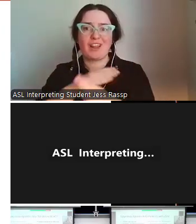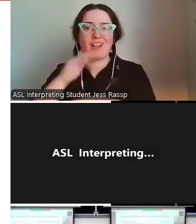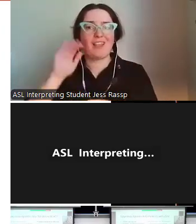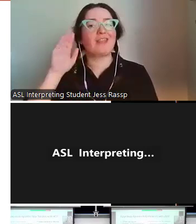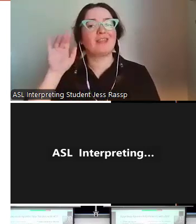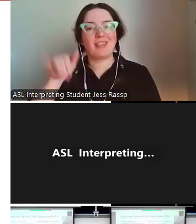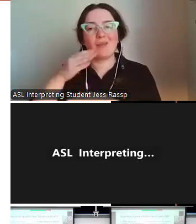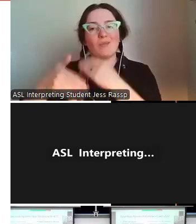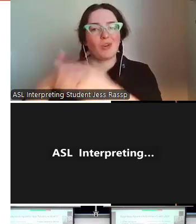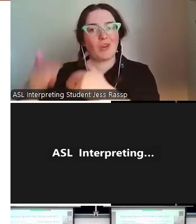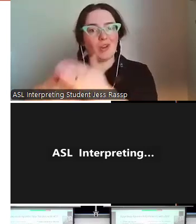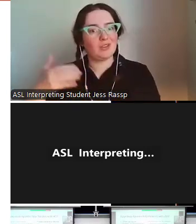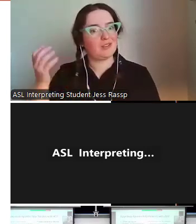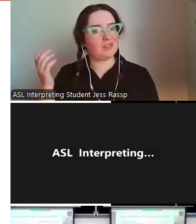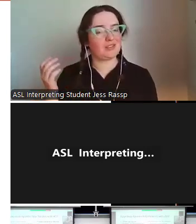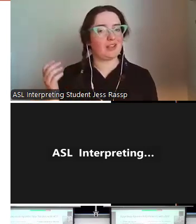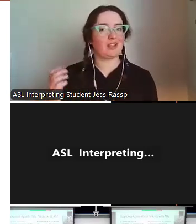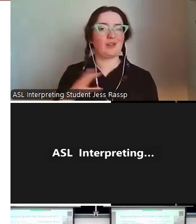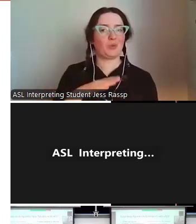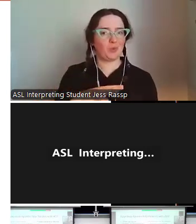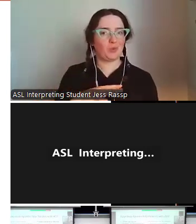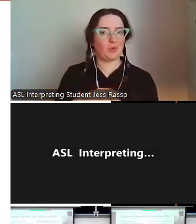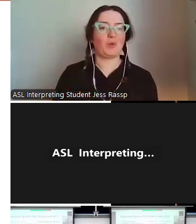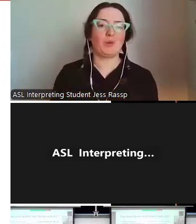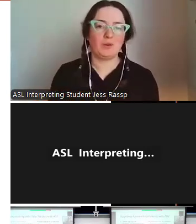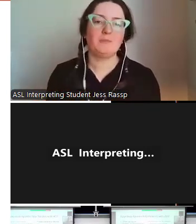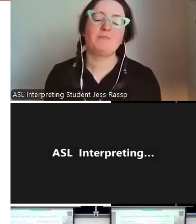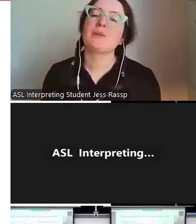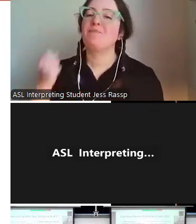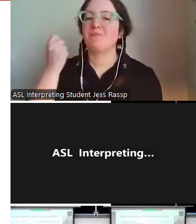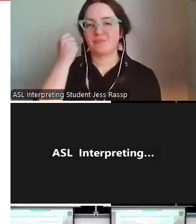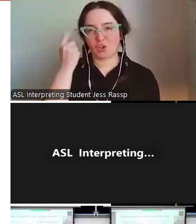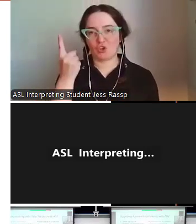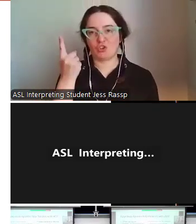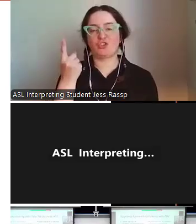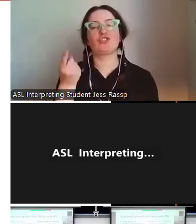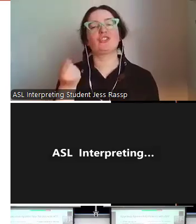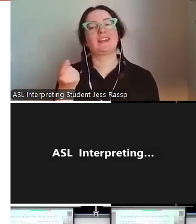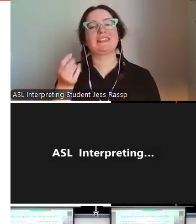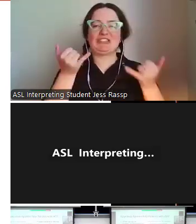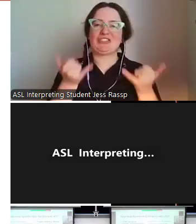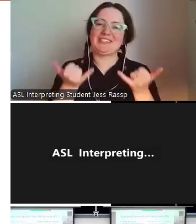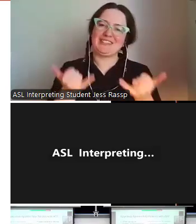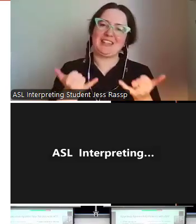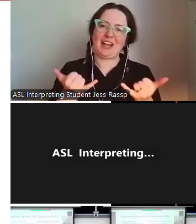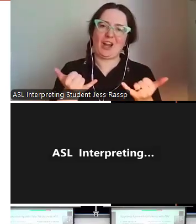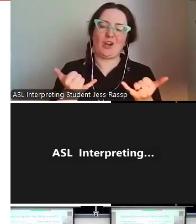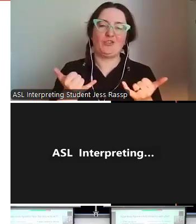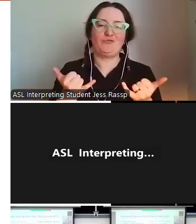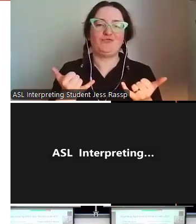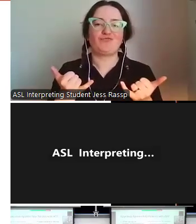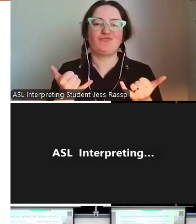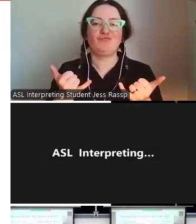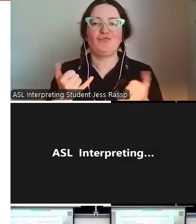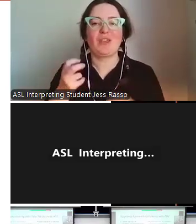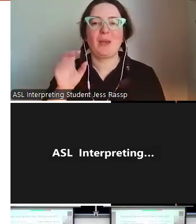right now is not what they call druggable, which means you can't turn it into a drug that you can take,